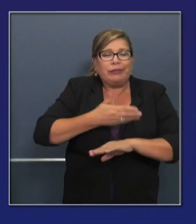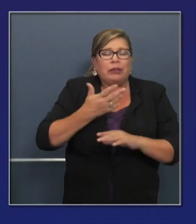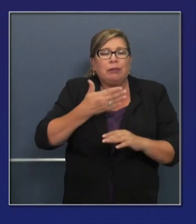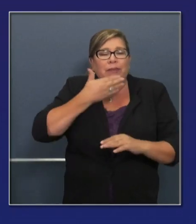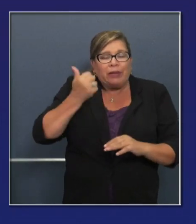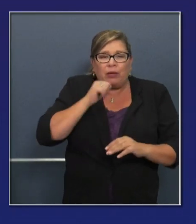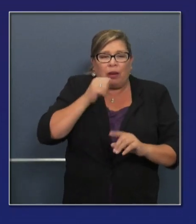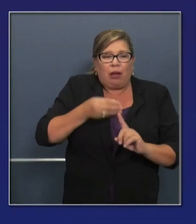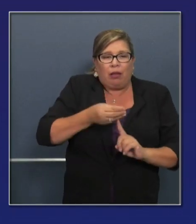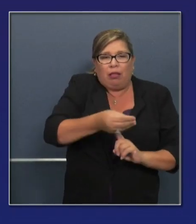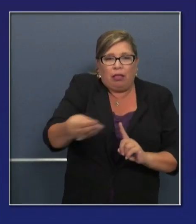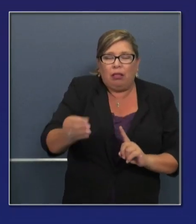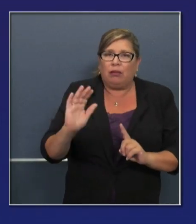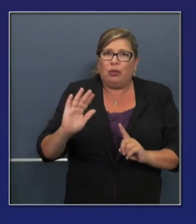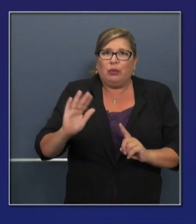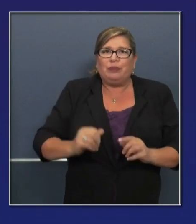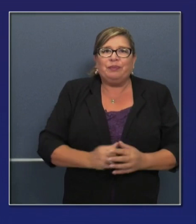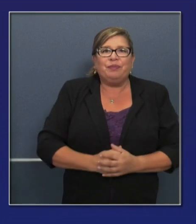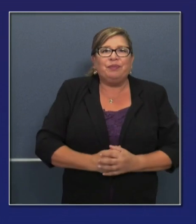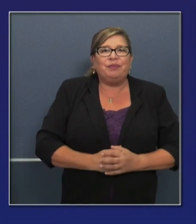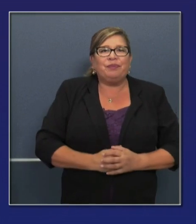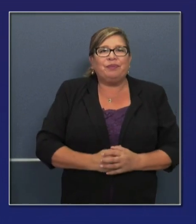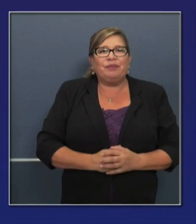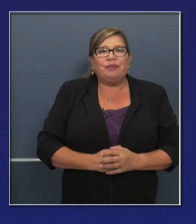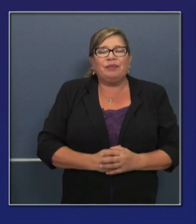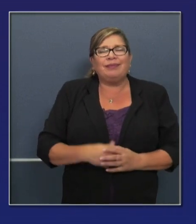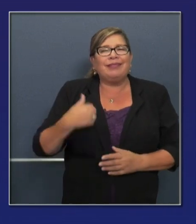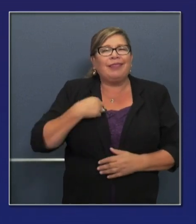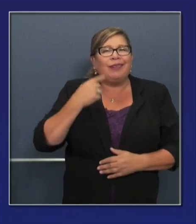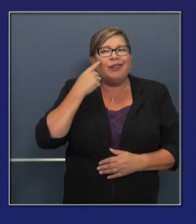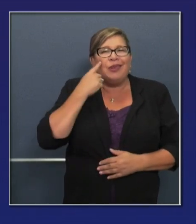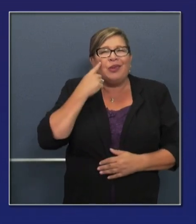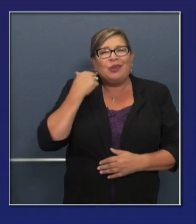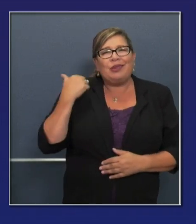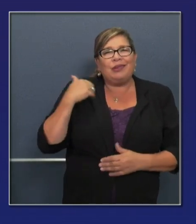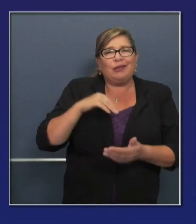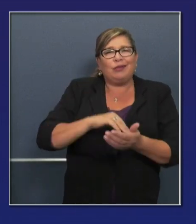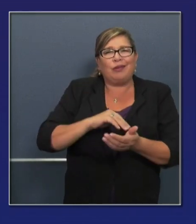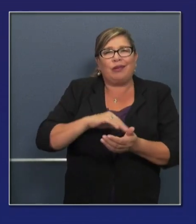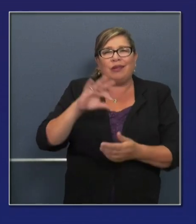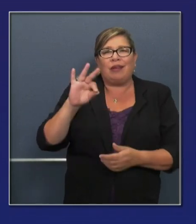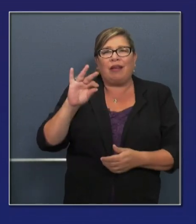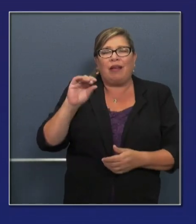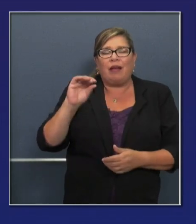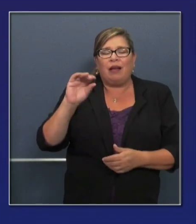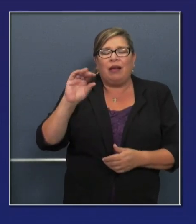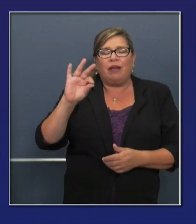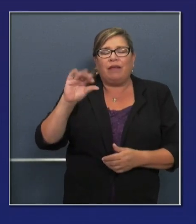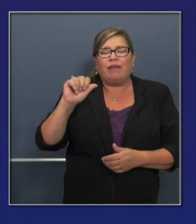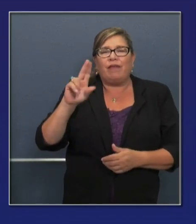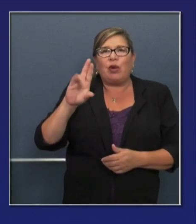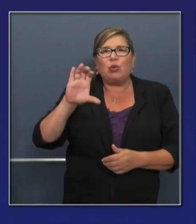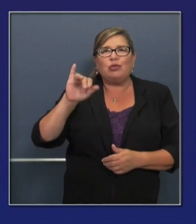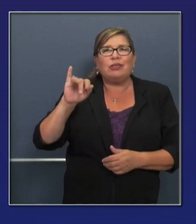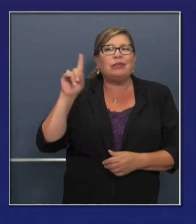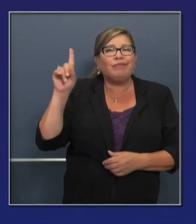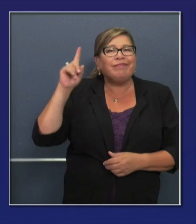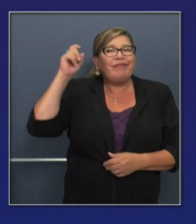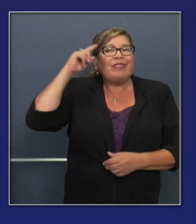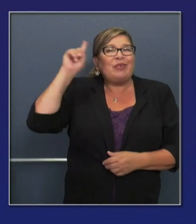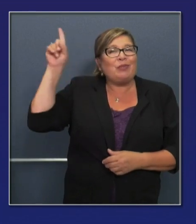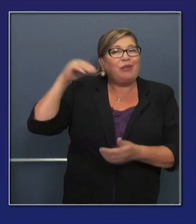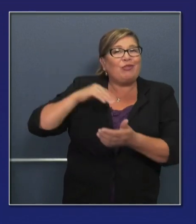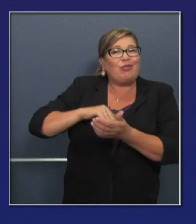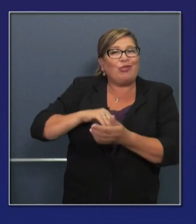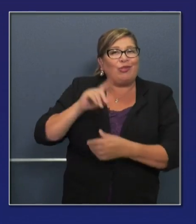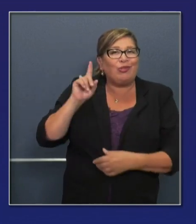transferability. Don't go into crowd. I heard Dr. Fauci say this yesterday. It was just clear and, just